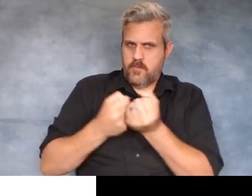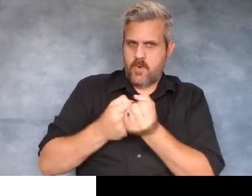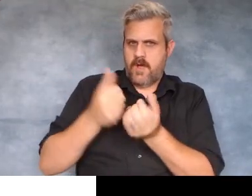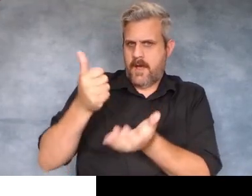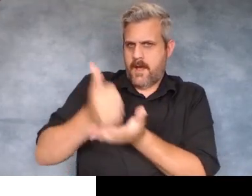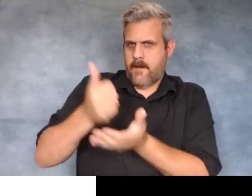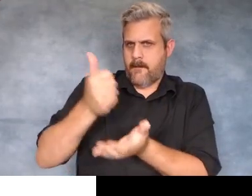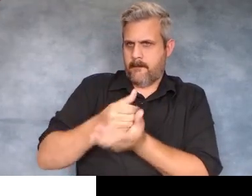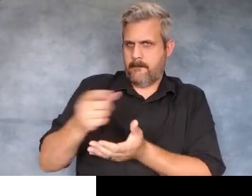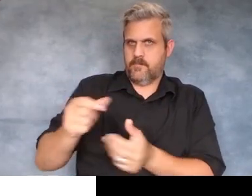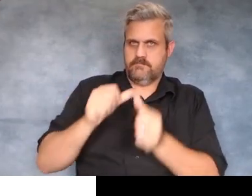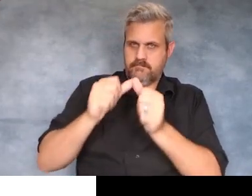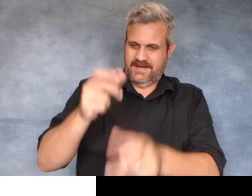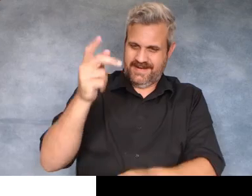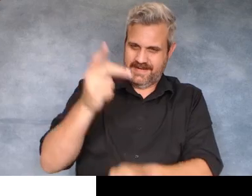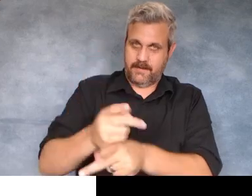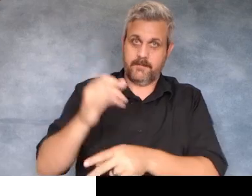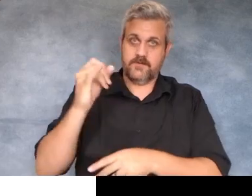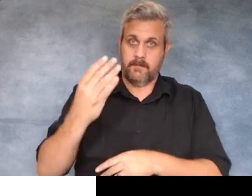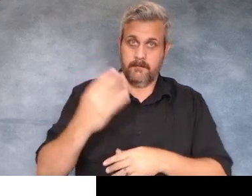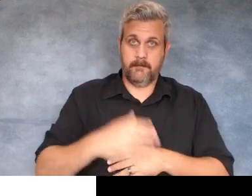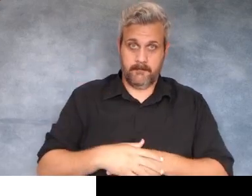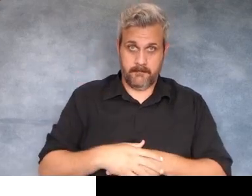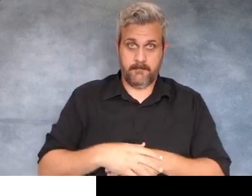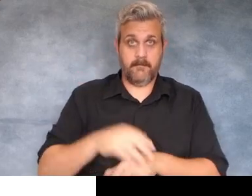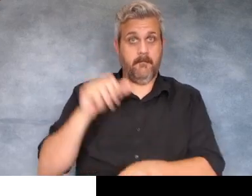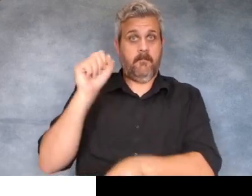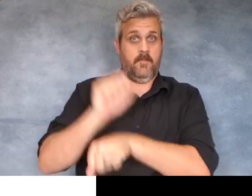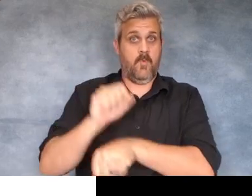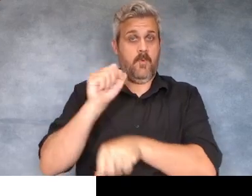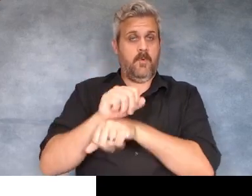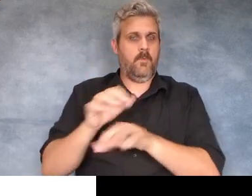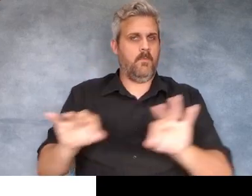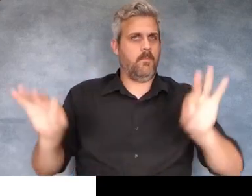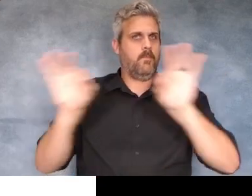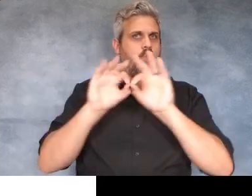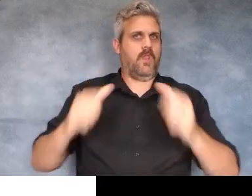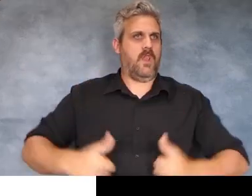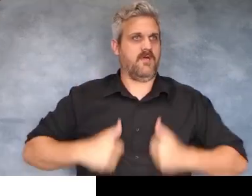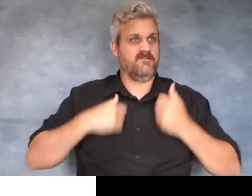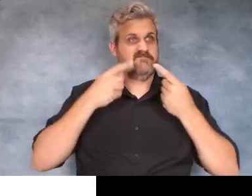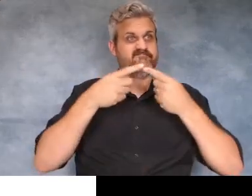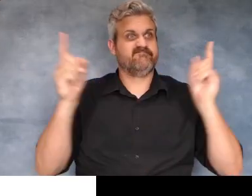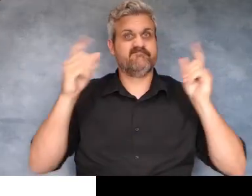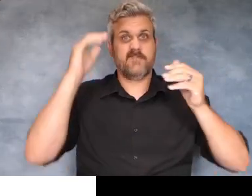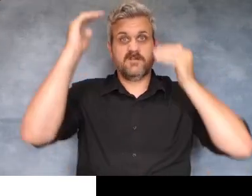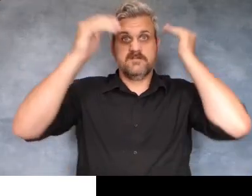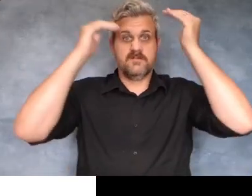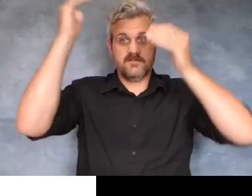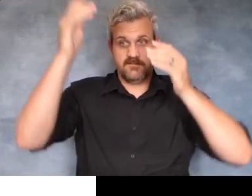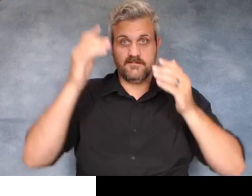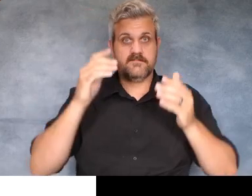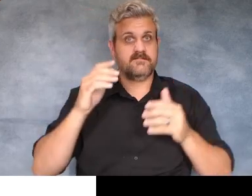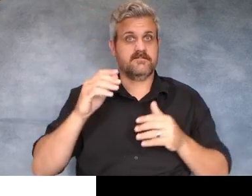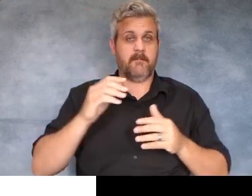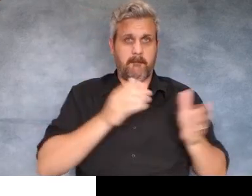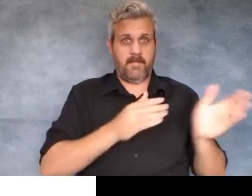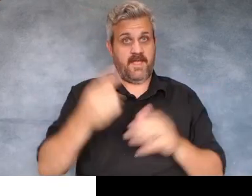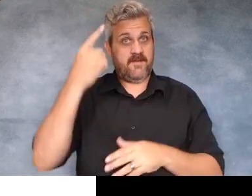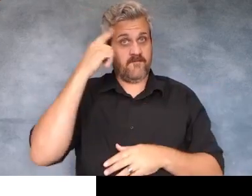to maintain the job? Employment is a major part of life for most adults. Plan for a career, not just a